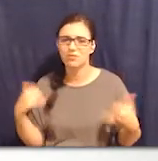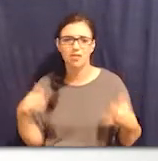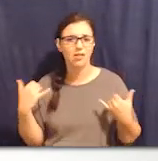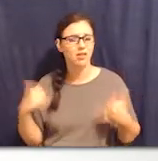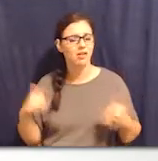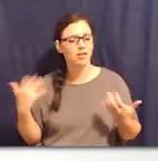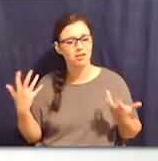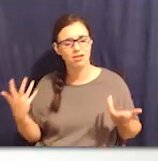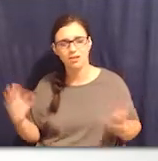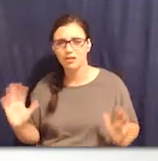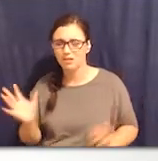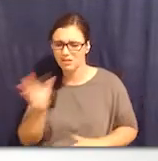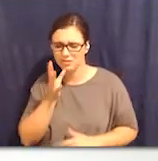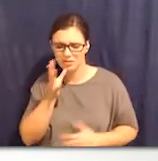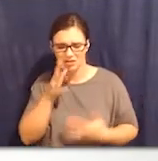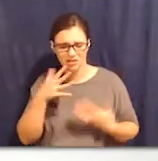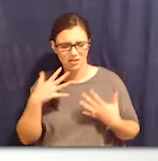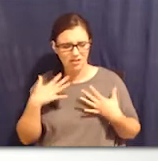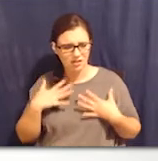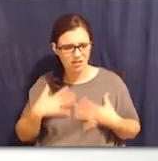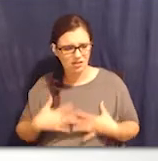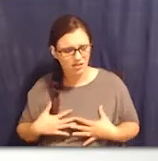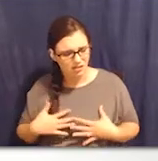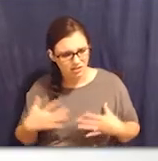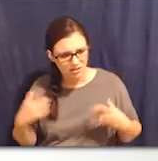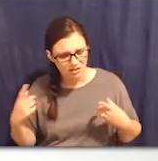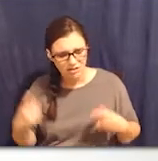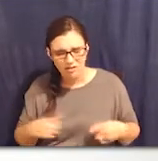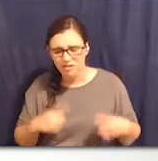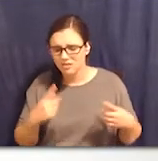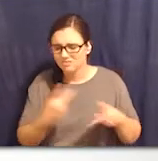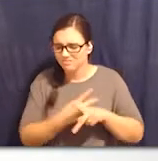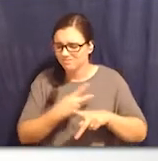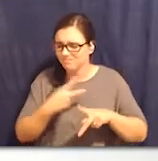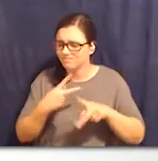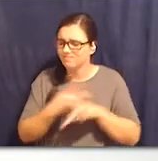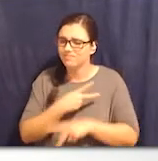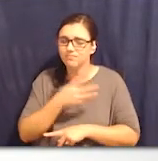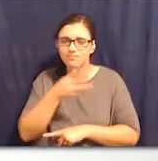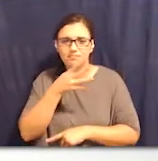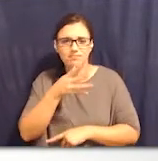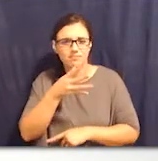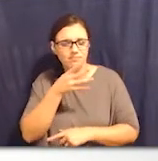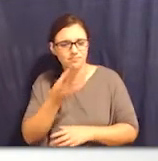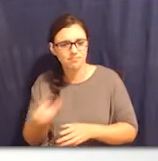away with no wish to play. Mother prays in dismay.